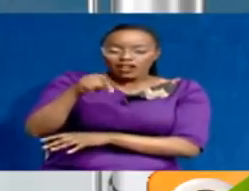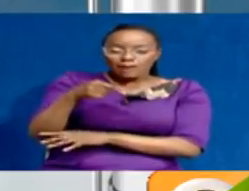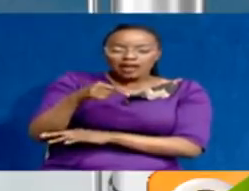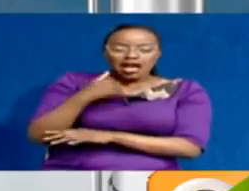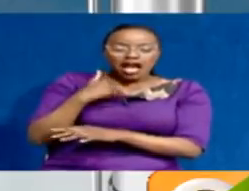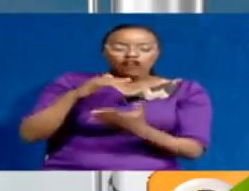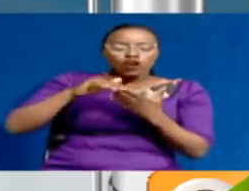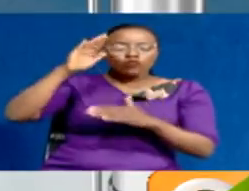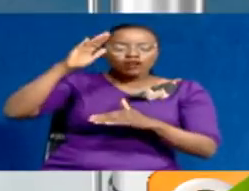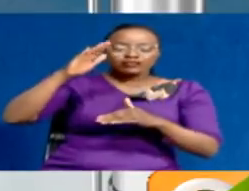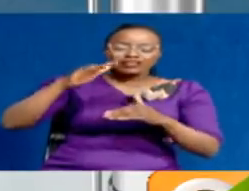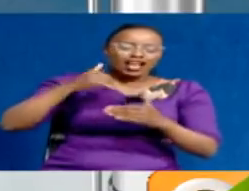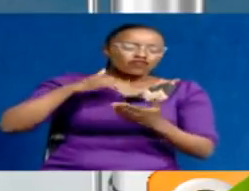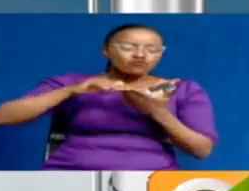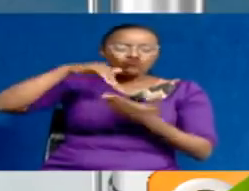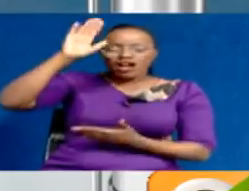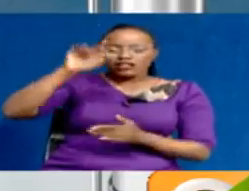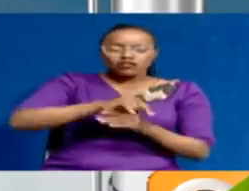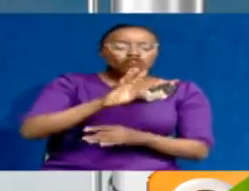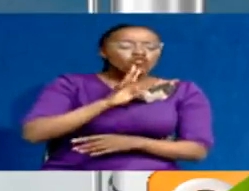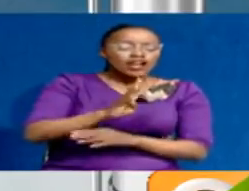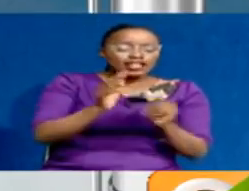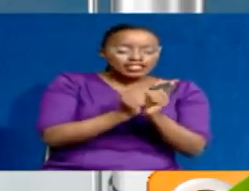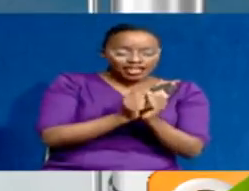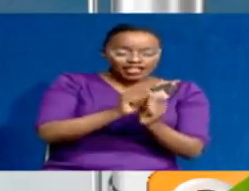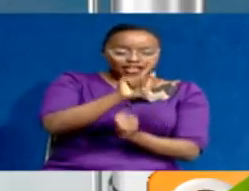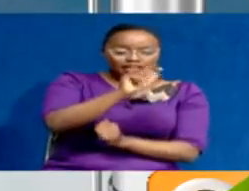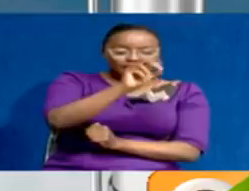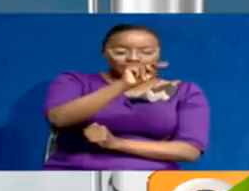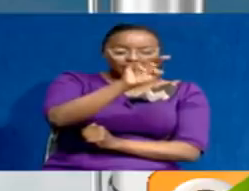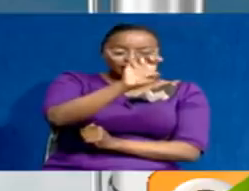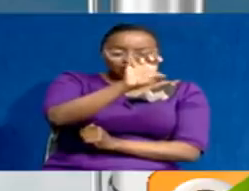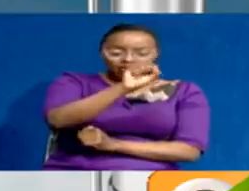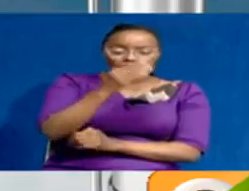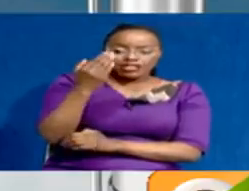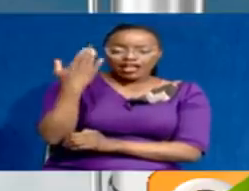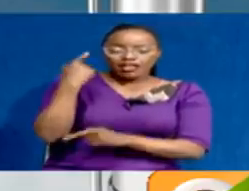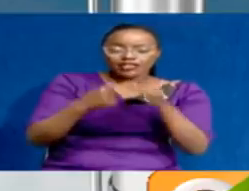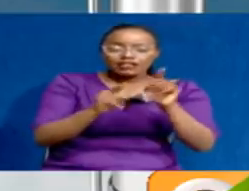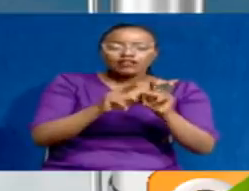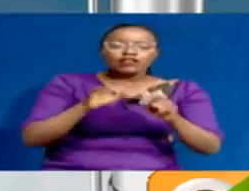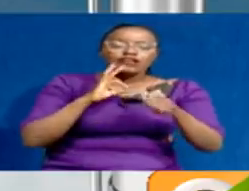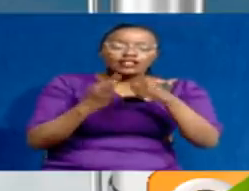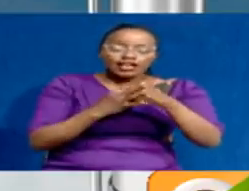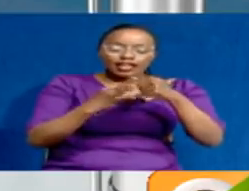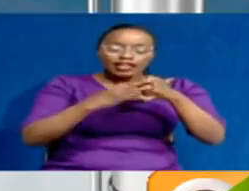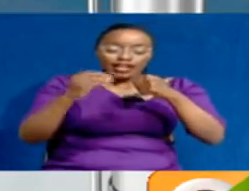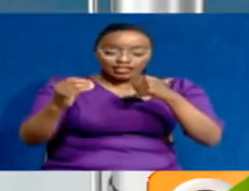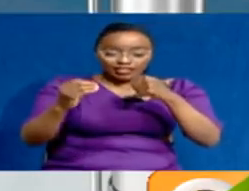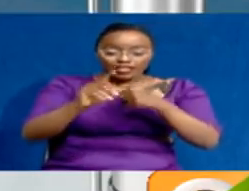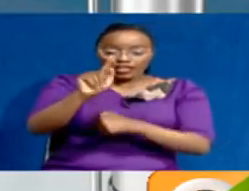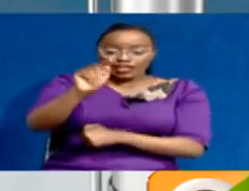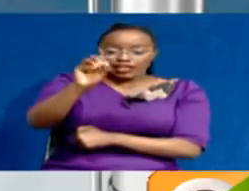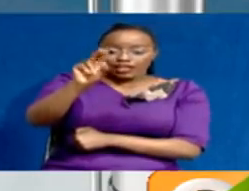demand had more than doubled from 410 tons early last year to 880